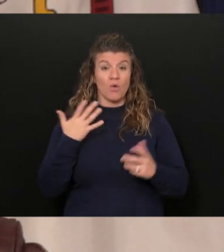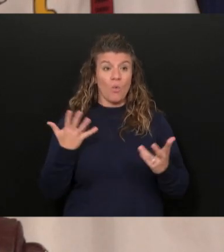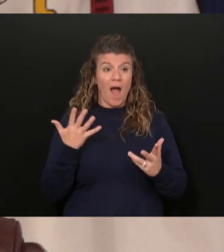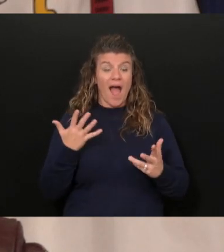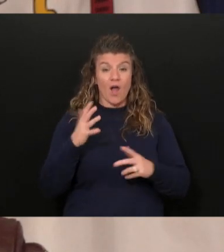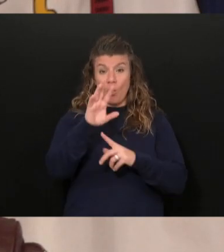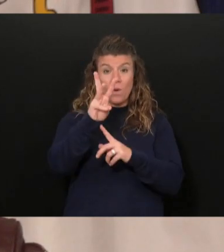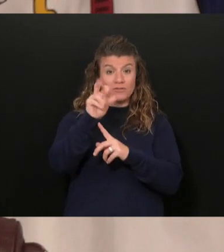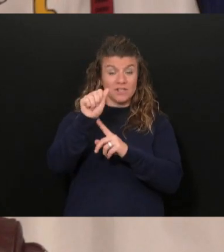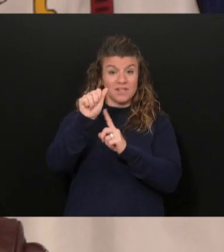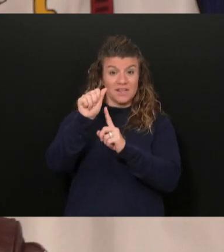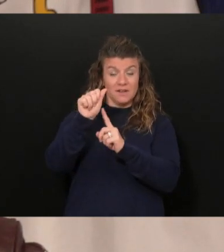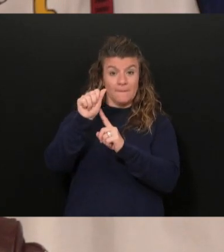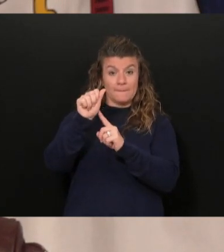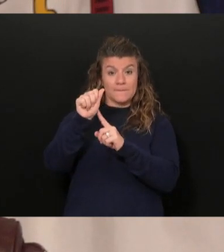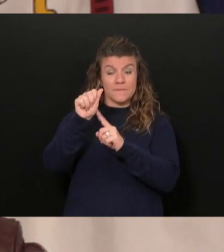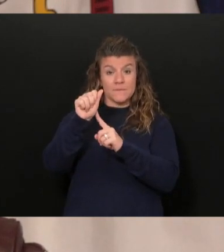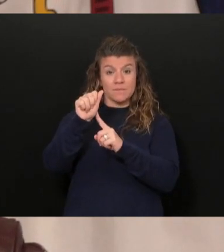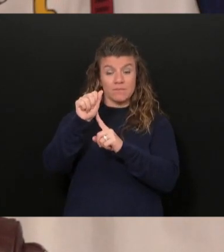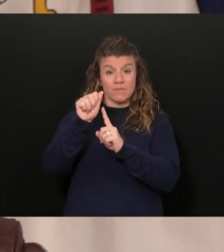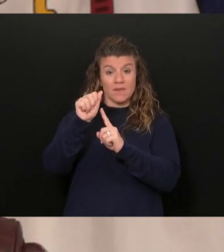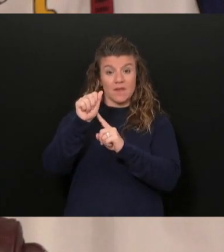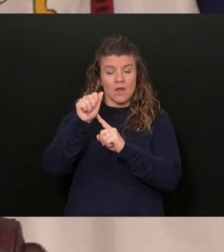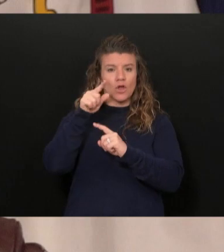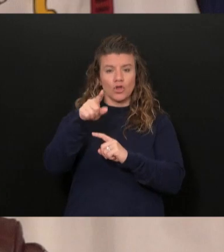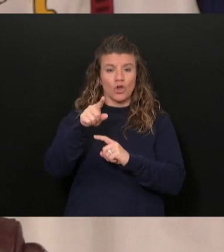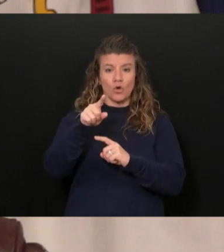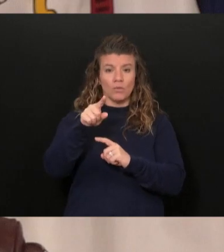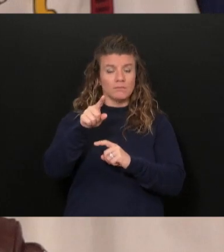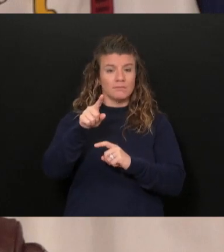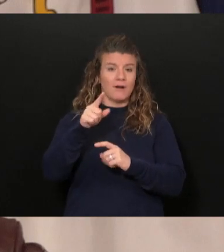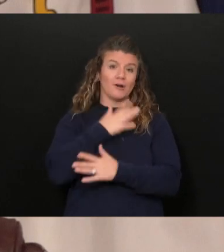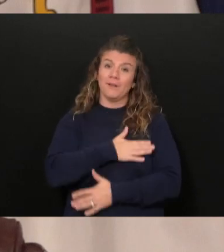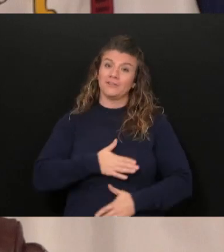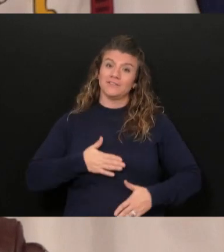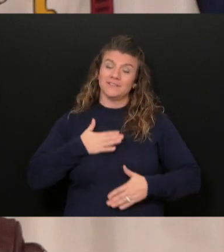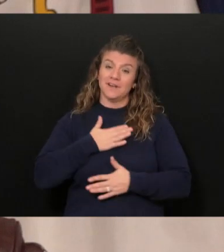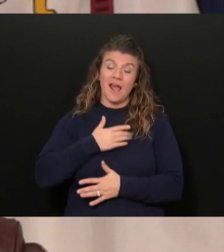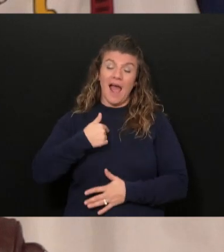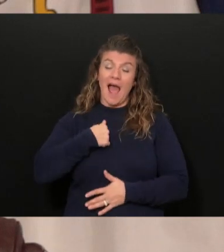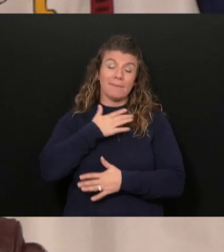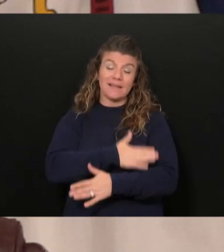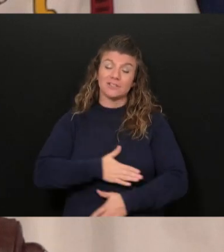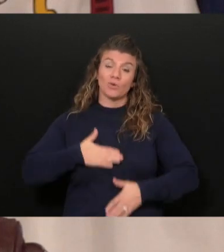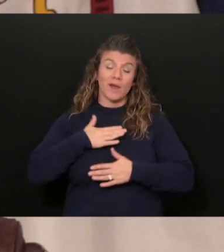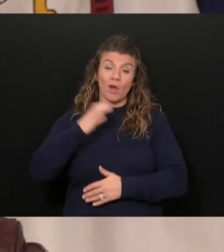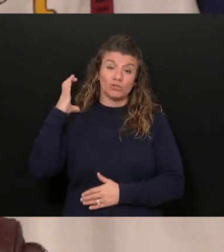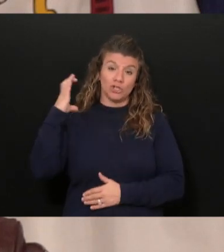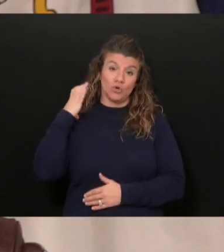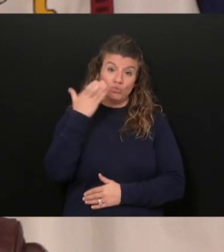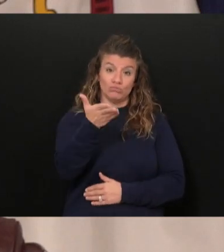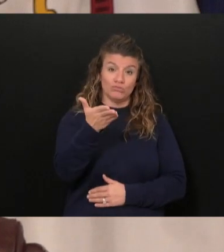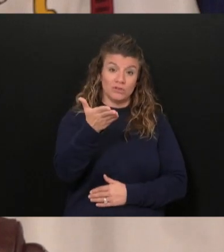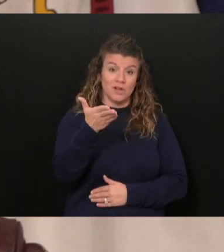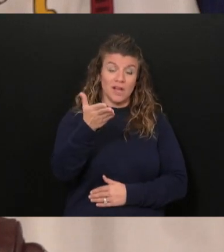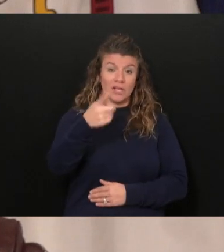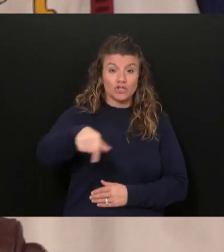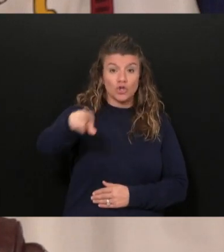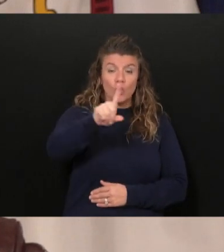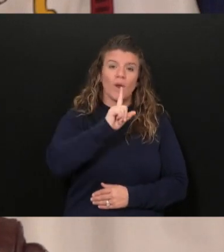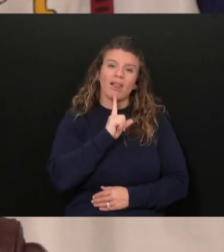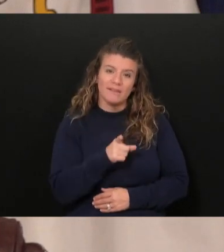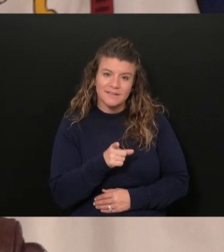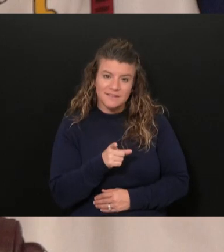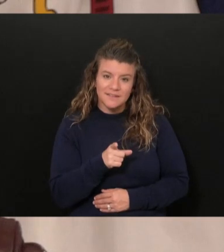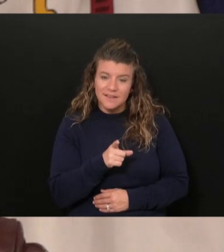Virginians, you're a pleasure to coach, a real pleasure to coach, because you're the real deal,